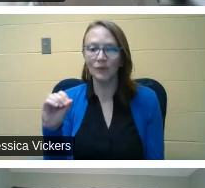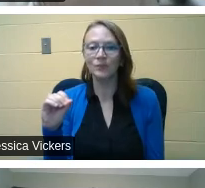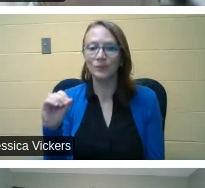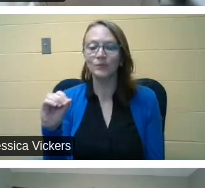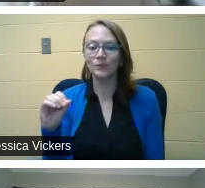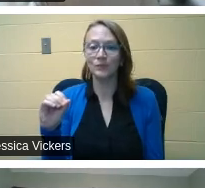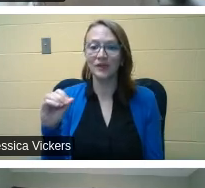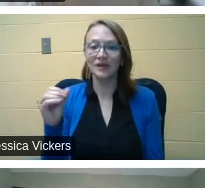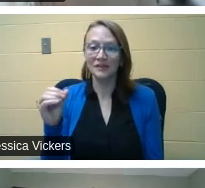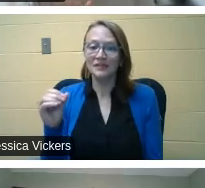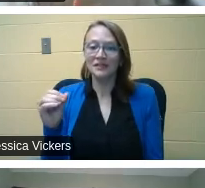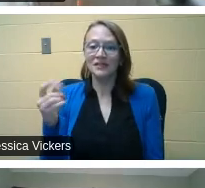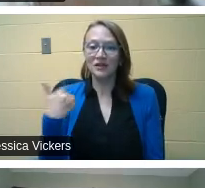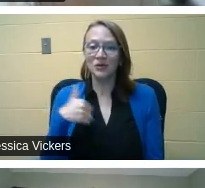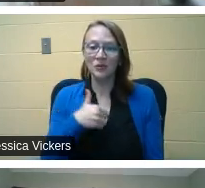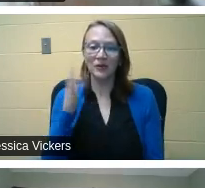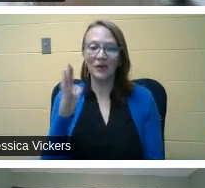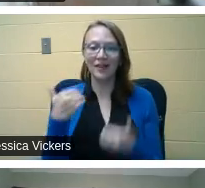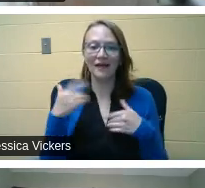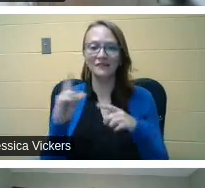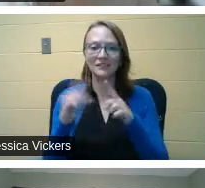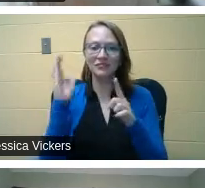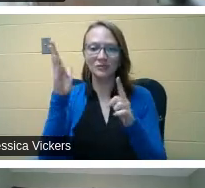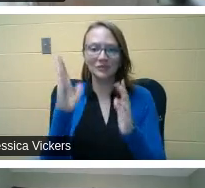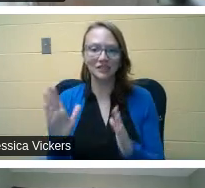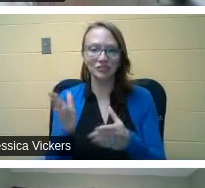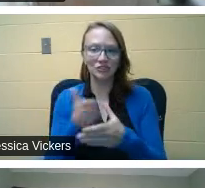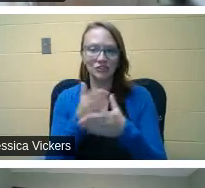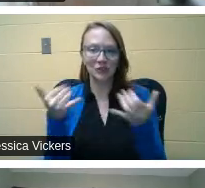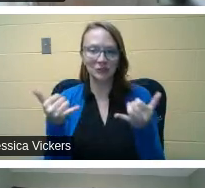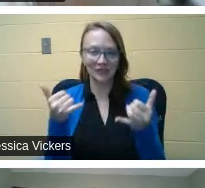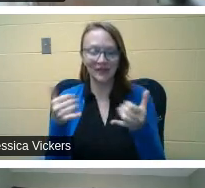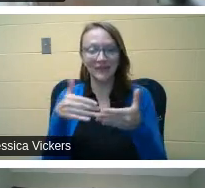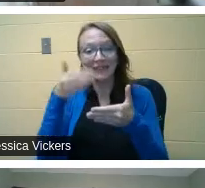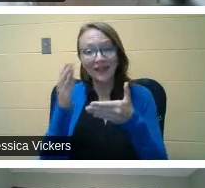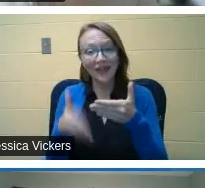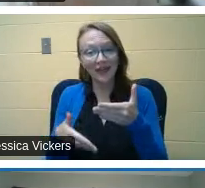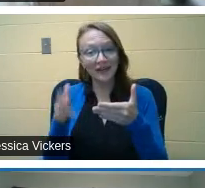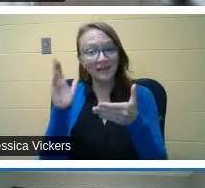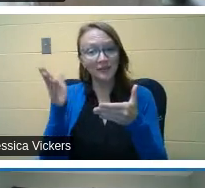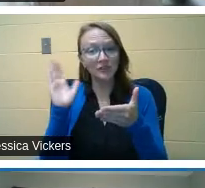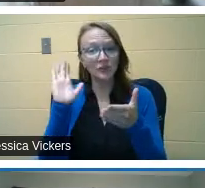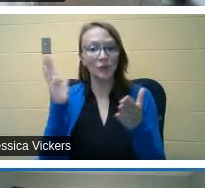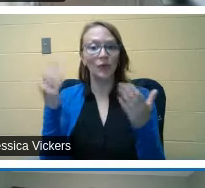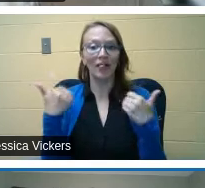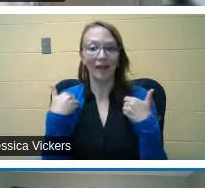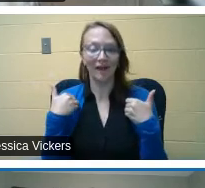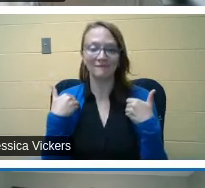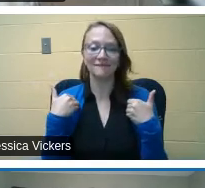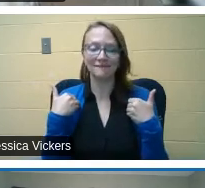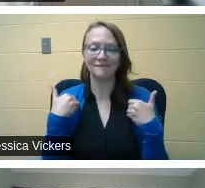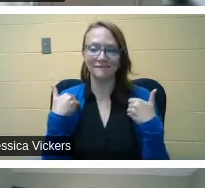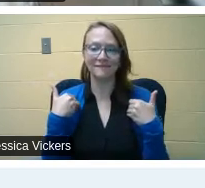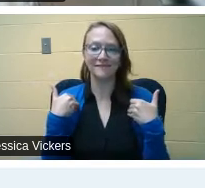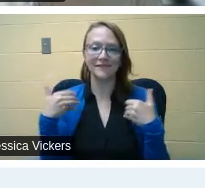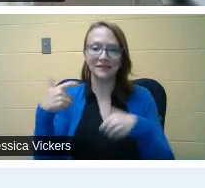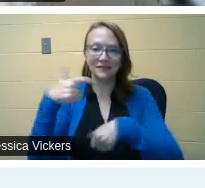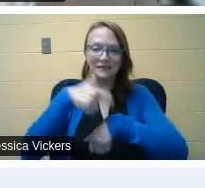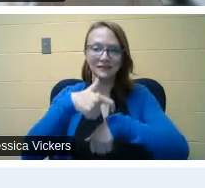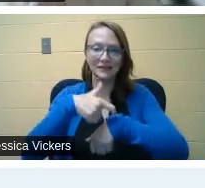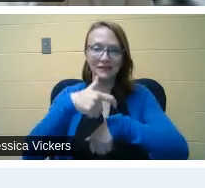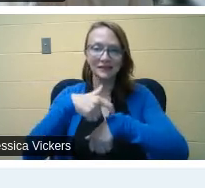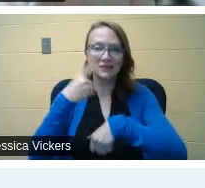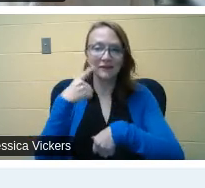be sharing these different features. And at the end, we're going to have some time to, for you to